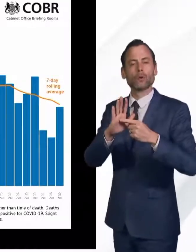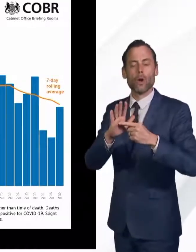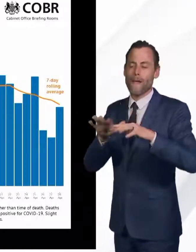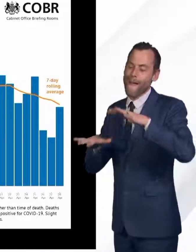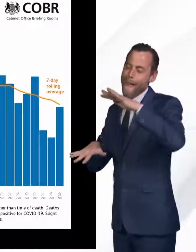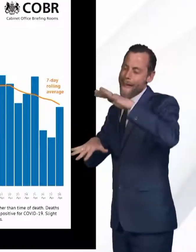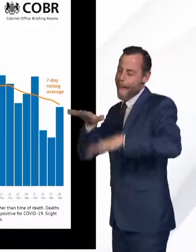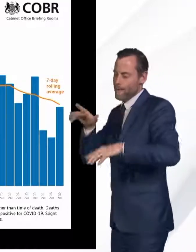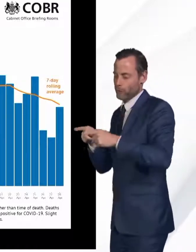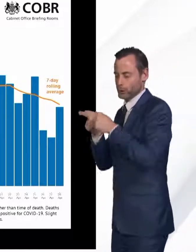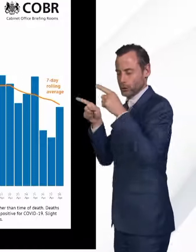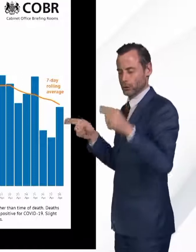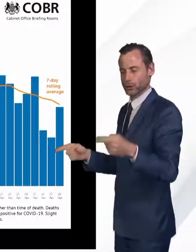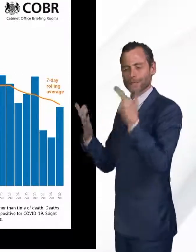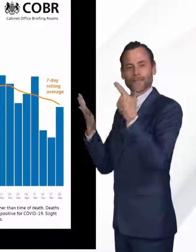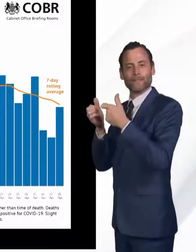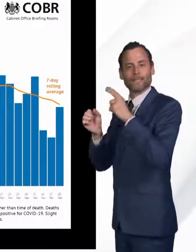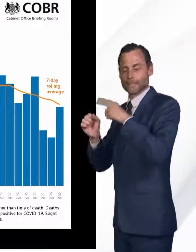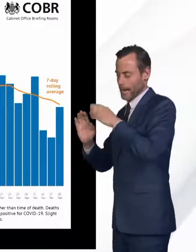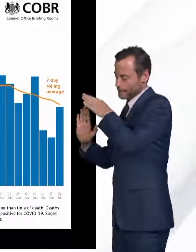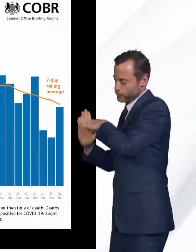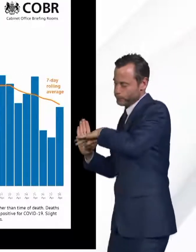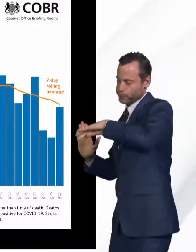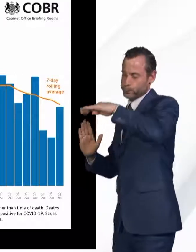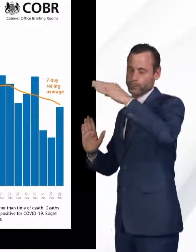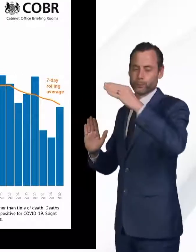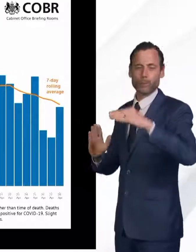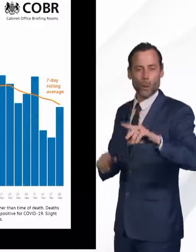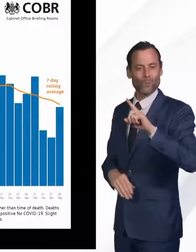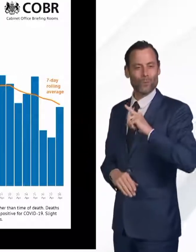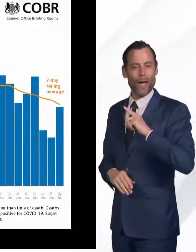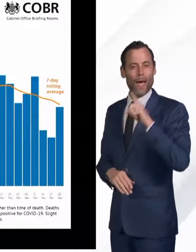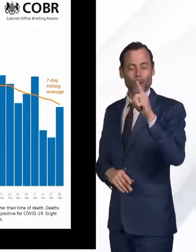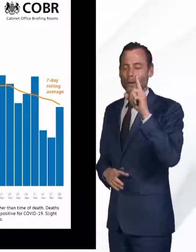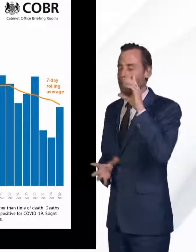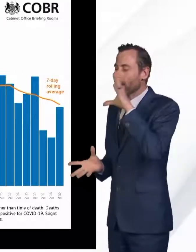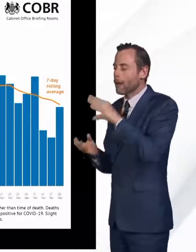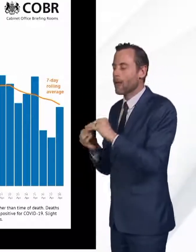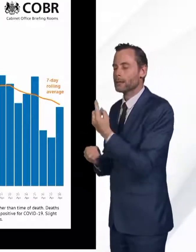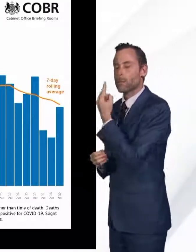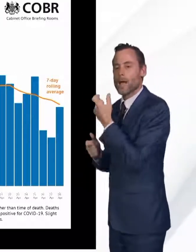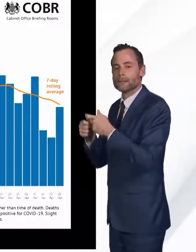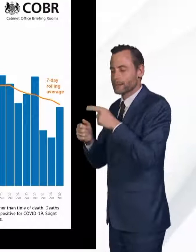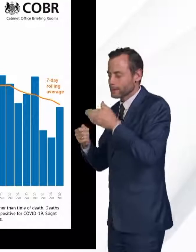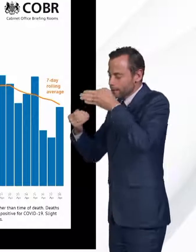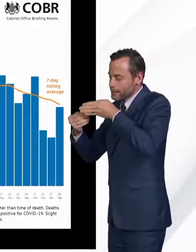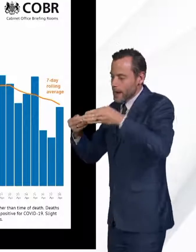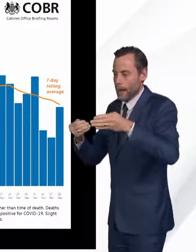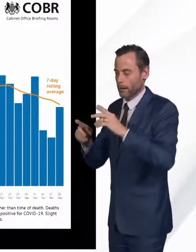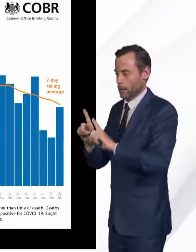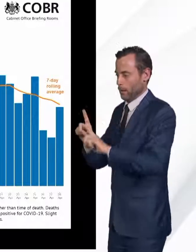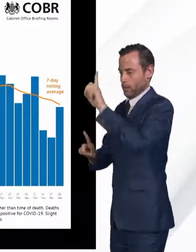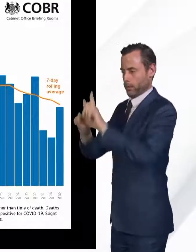data. So what you see is that out of every 7 days, there are always 2 days when it's really low, followed by a day when it's much